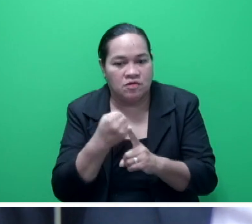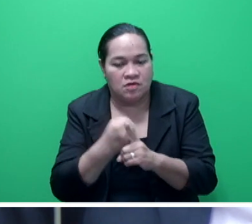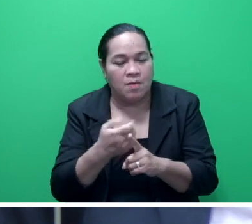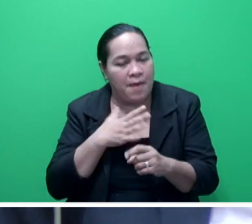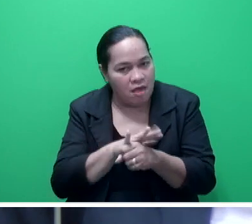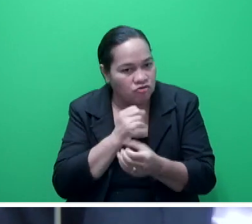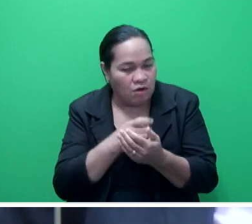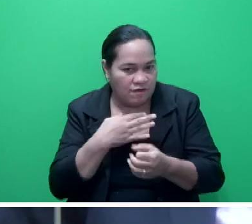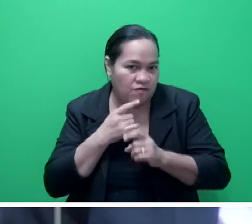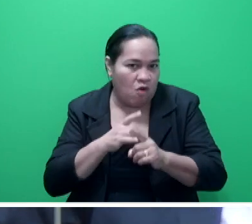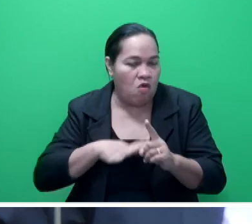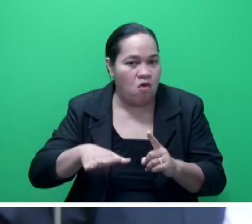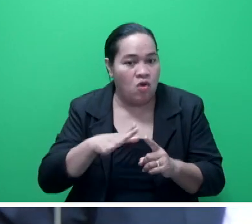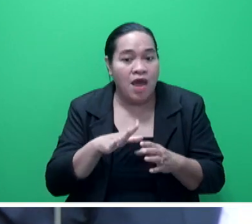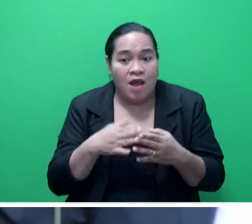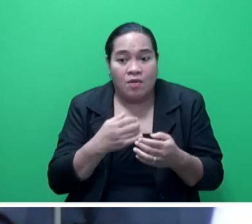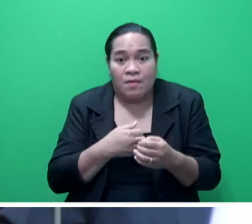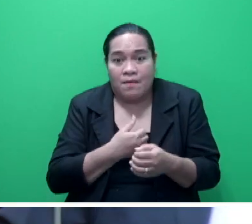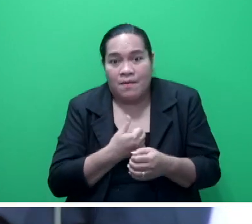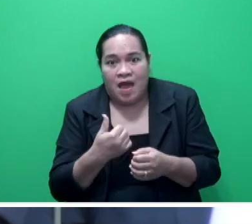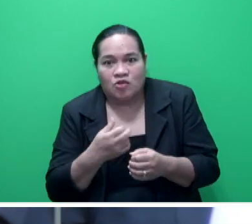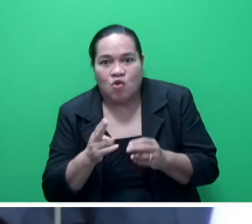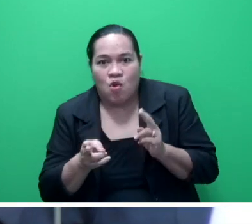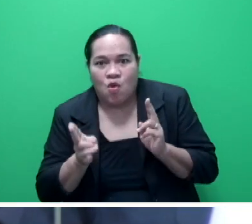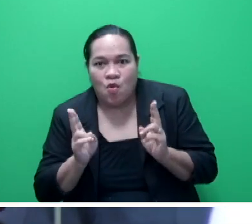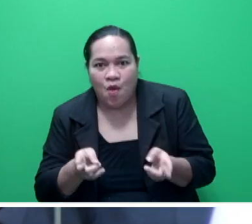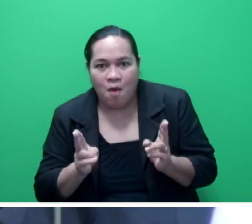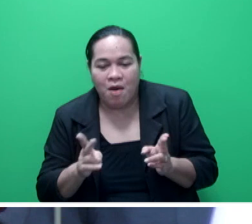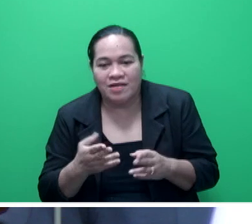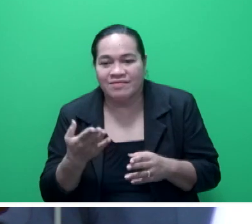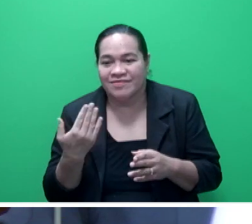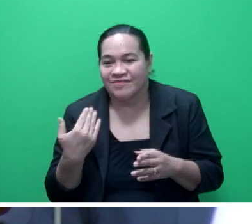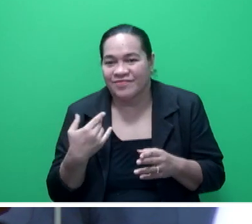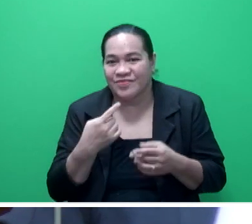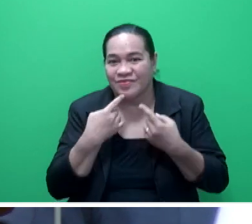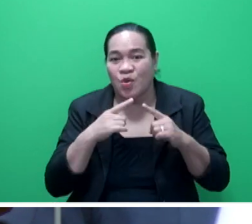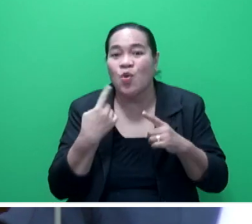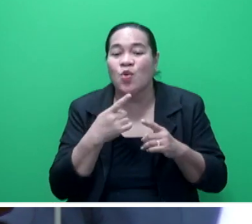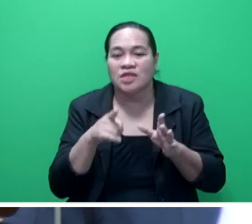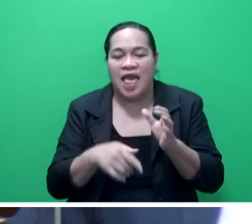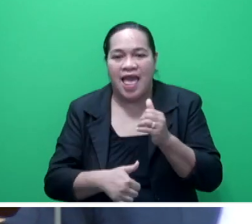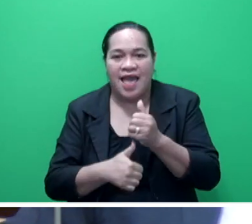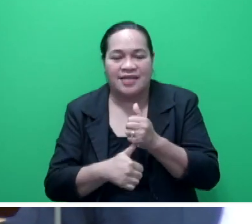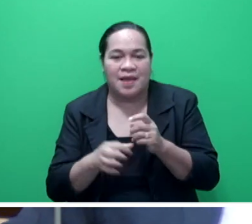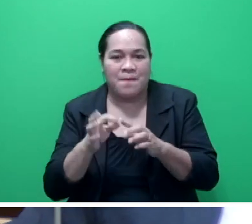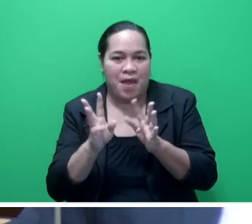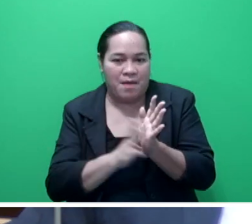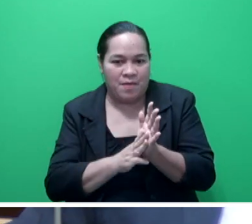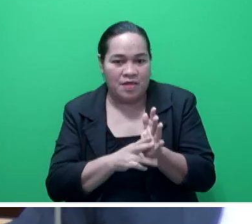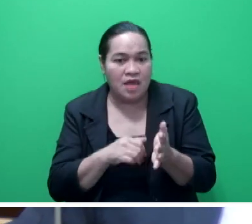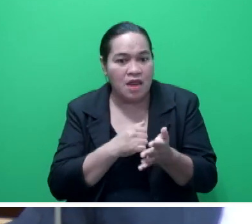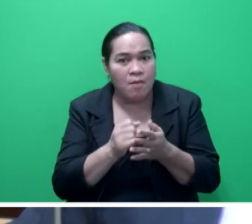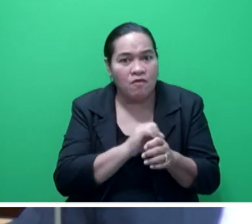measures. We are returning to normalcy, as recently announced by the Honourable Acting Prime Minister, and a number of COVID-19